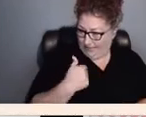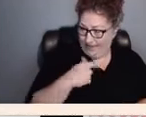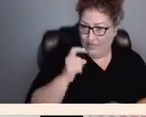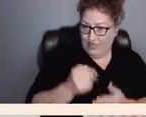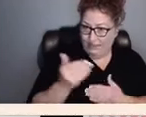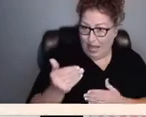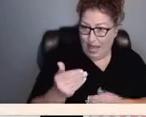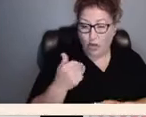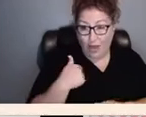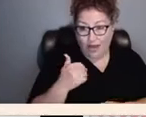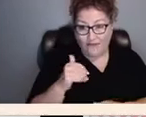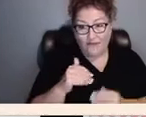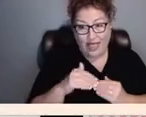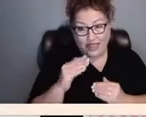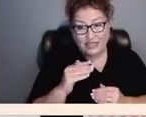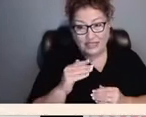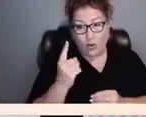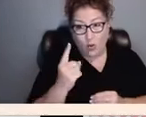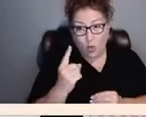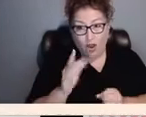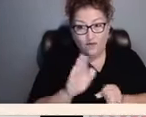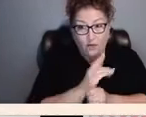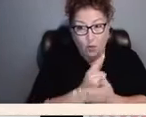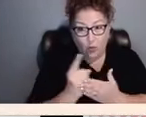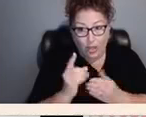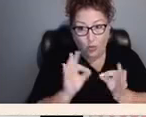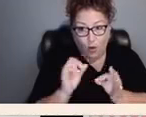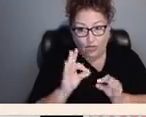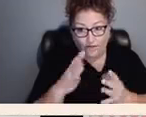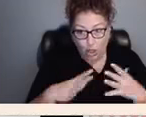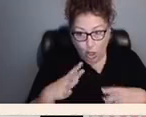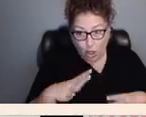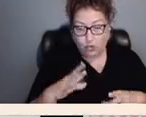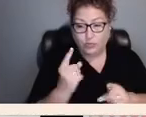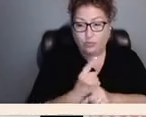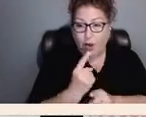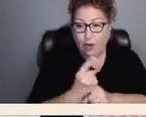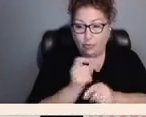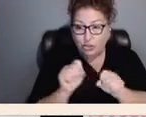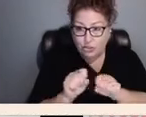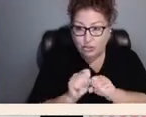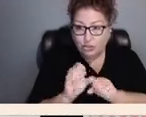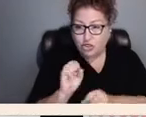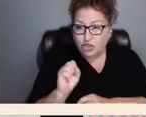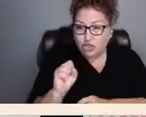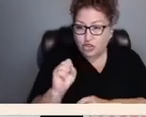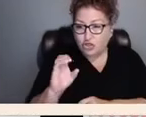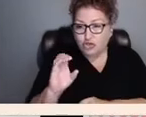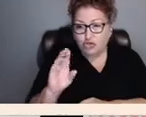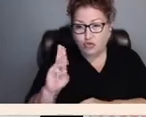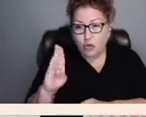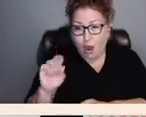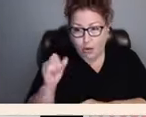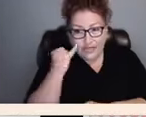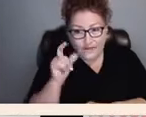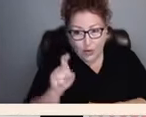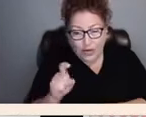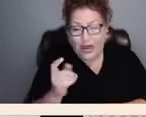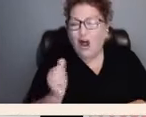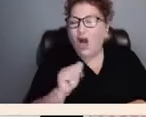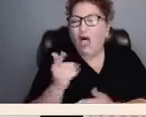full week's worth of clothes, proper shoes, scrubs if you need them? All the things to start thinking